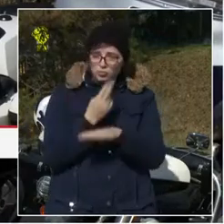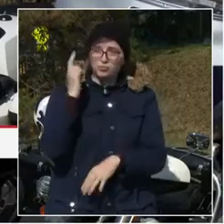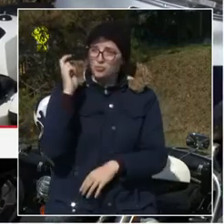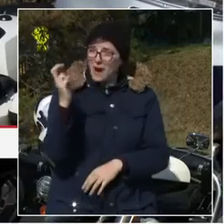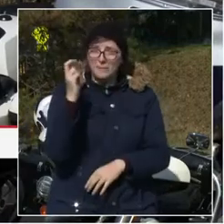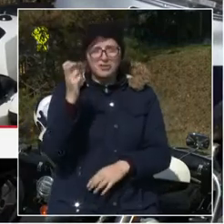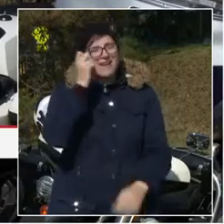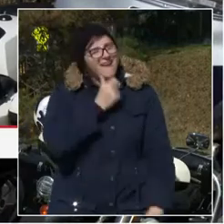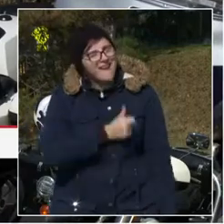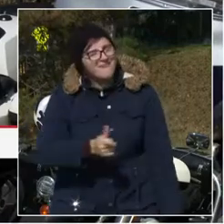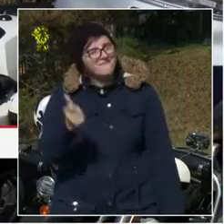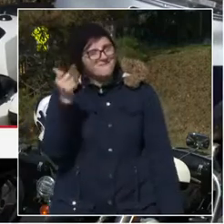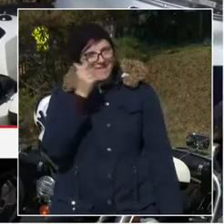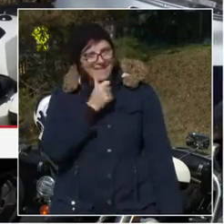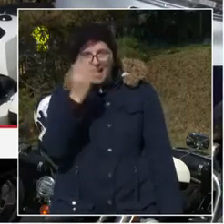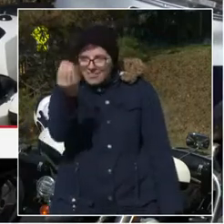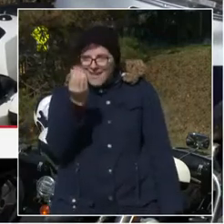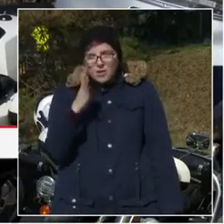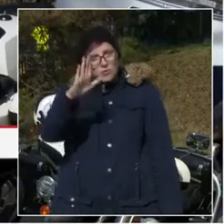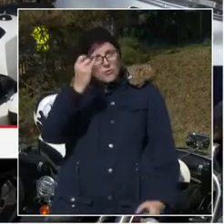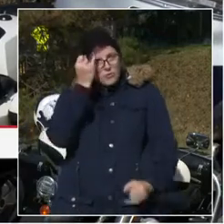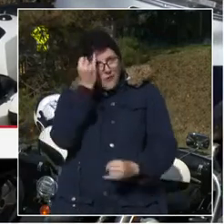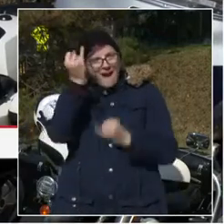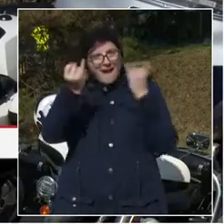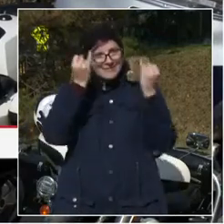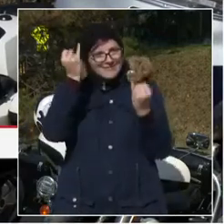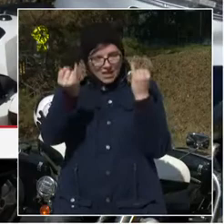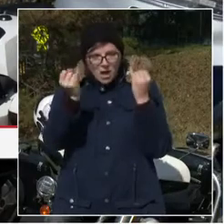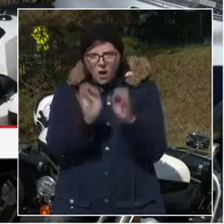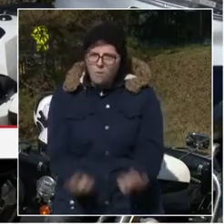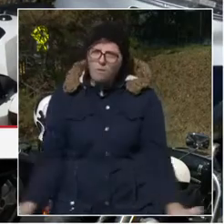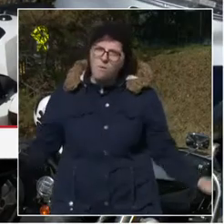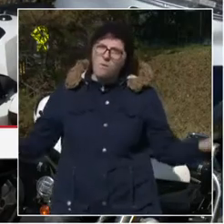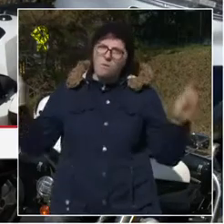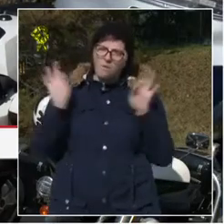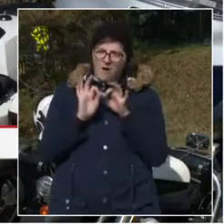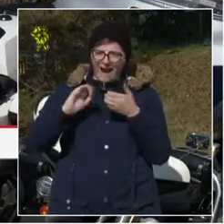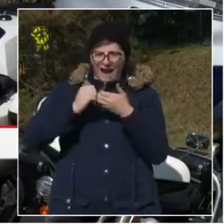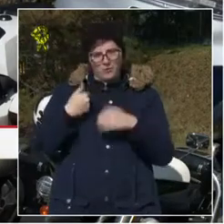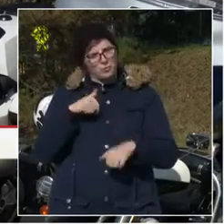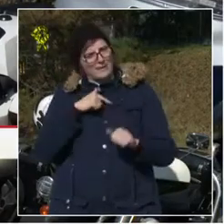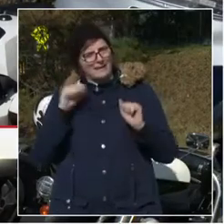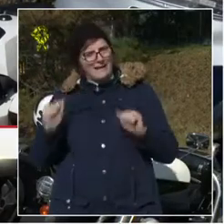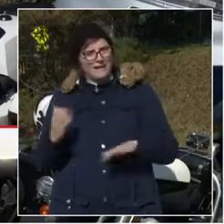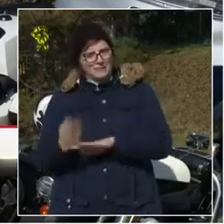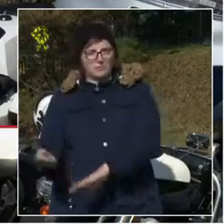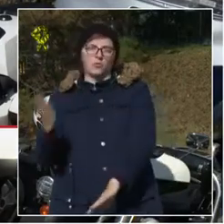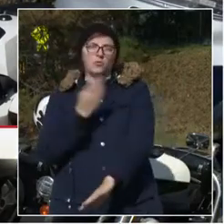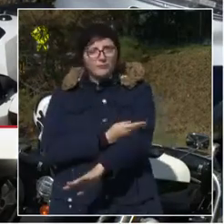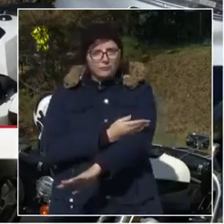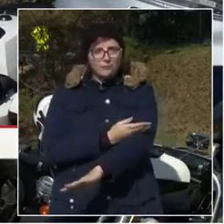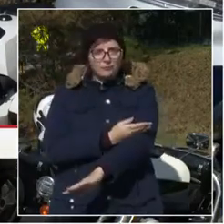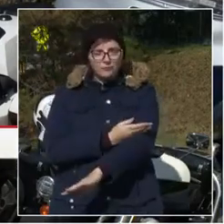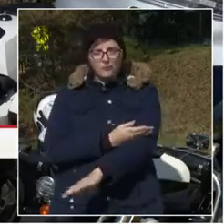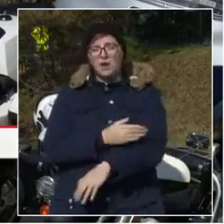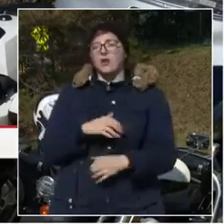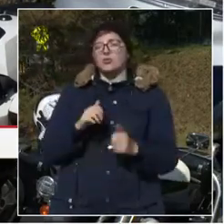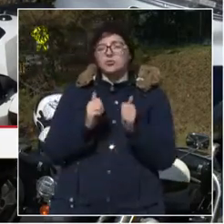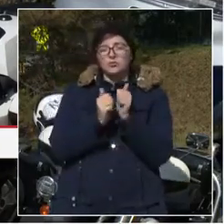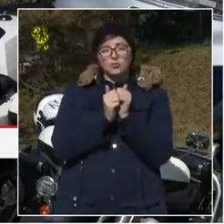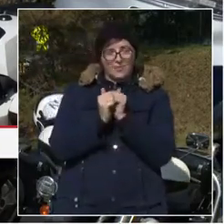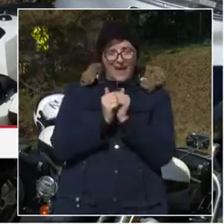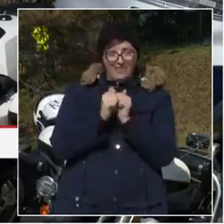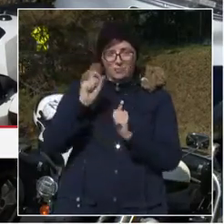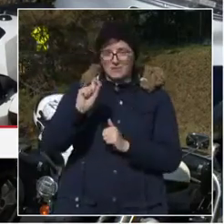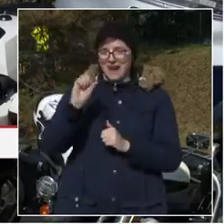them each and every day, and your ideas matter to how we improve them. At together.dc.gov,